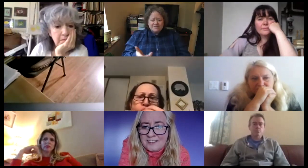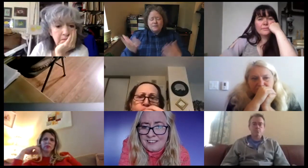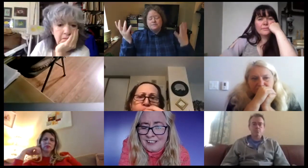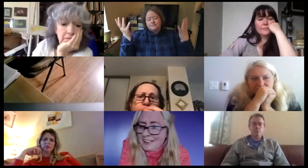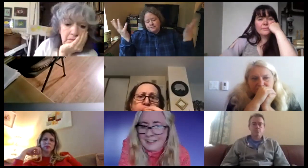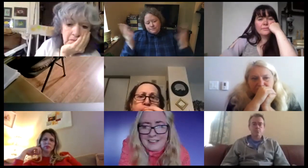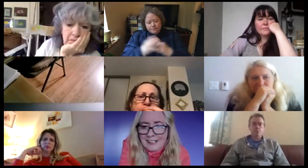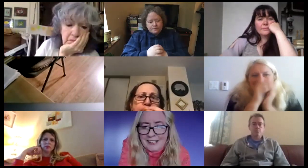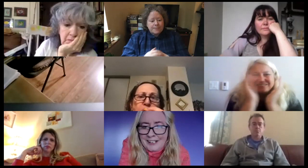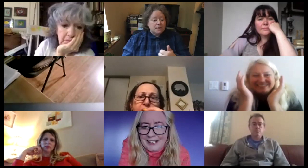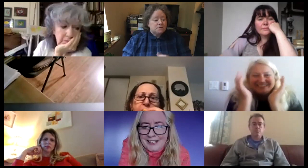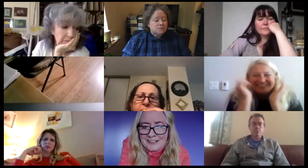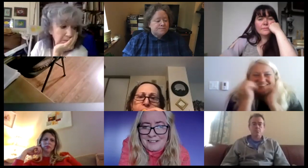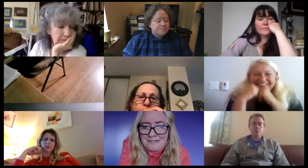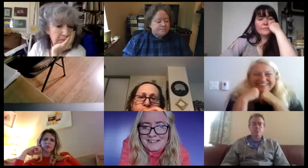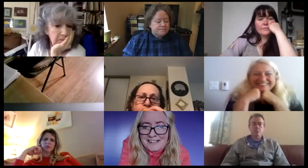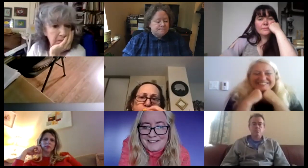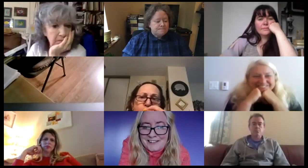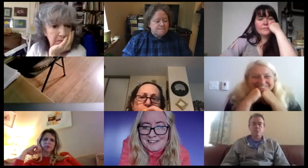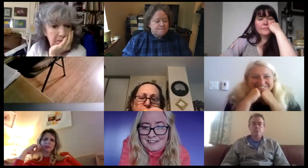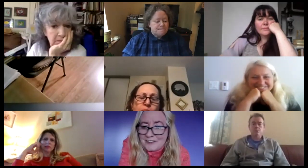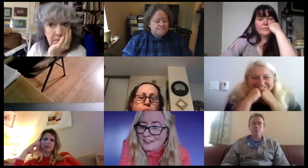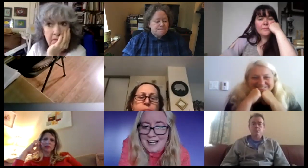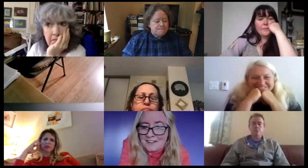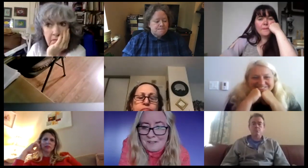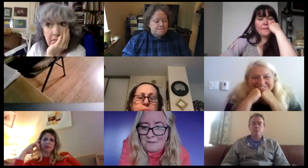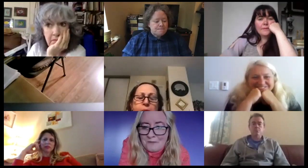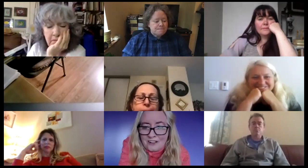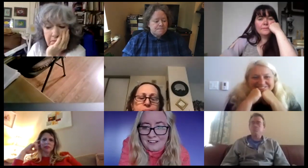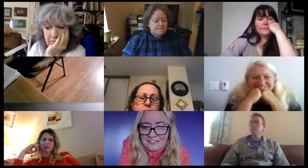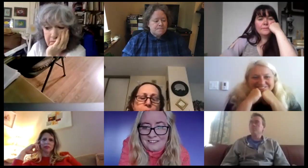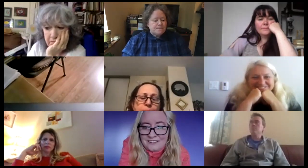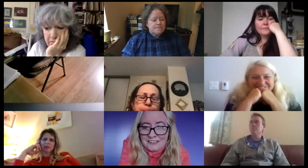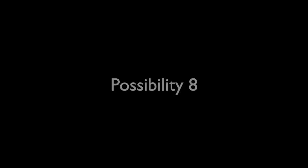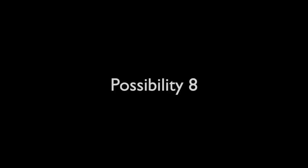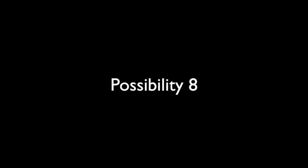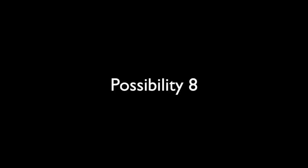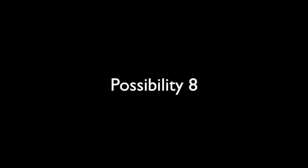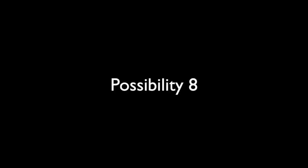noted. It doesn't make sense, does it? So there has to be more.